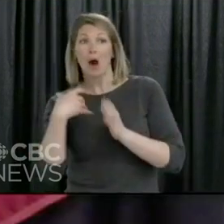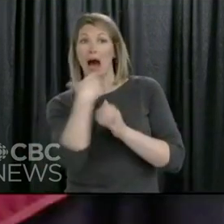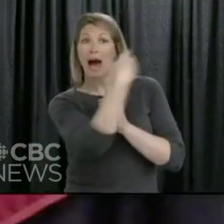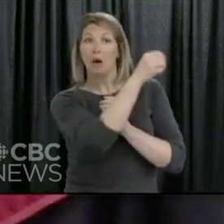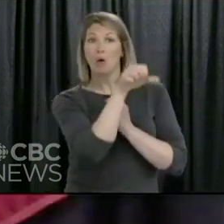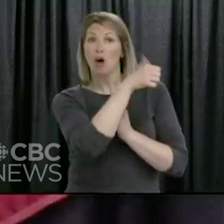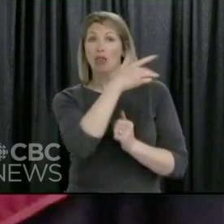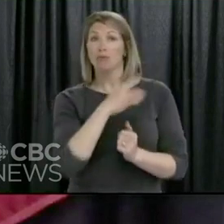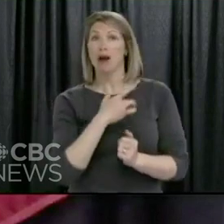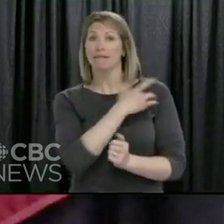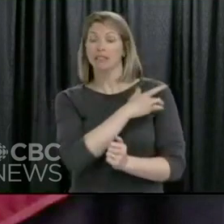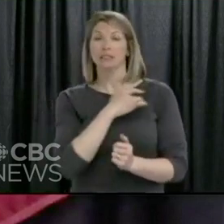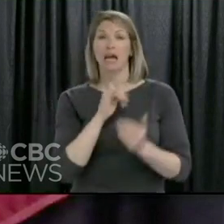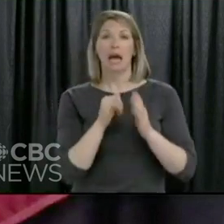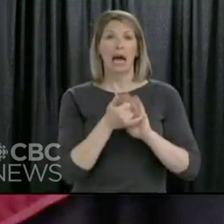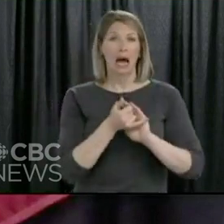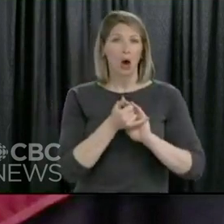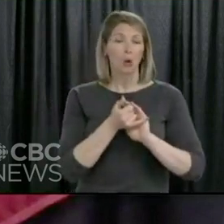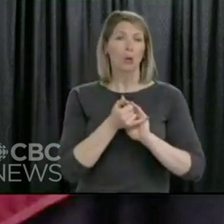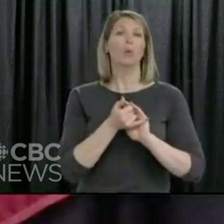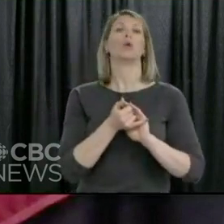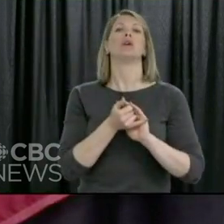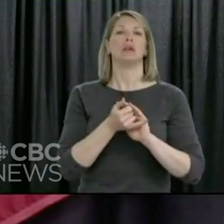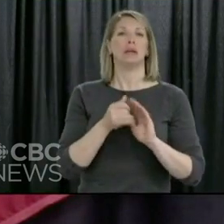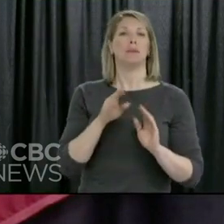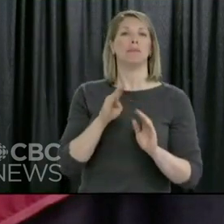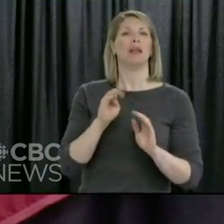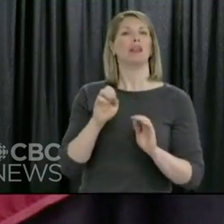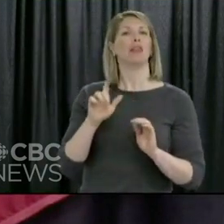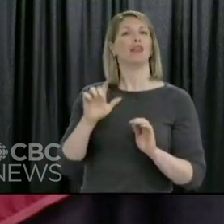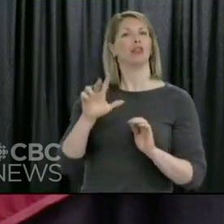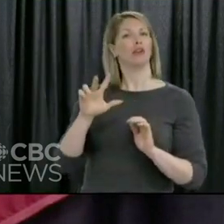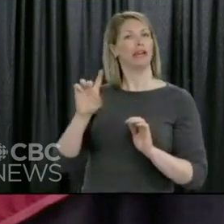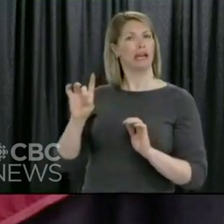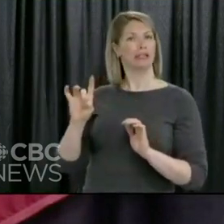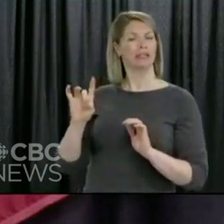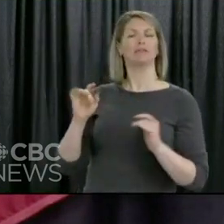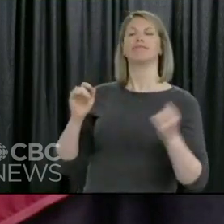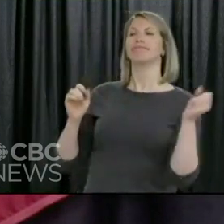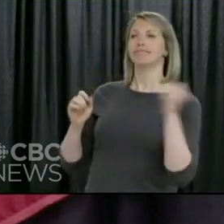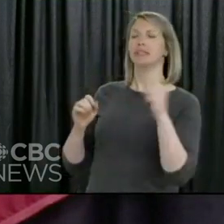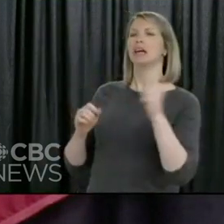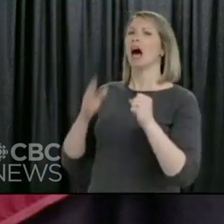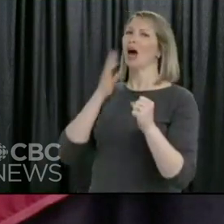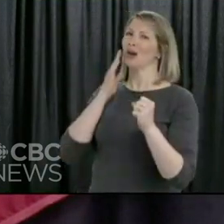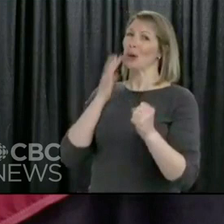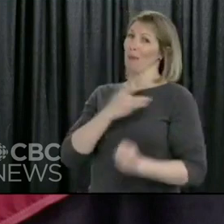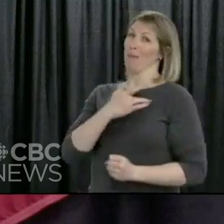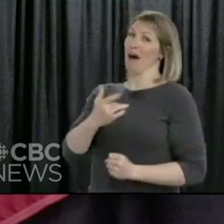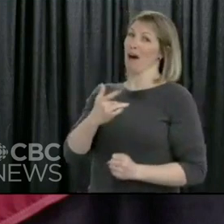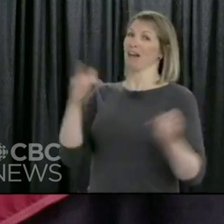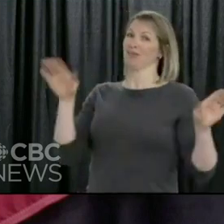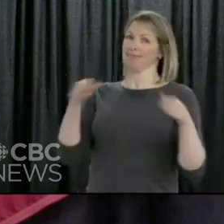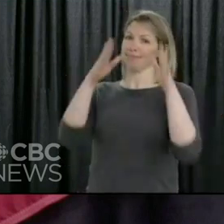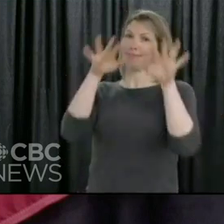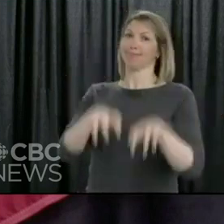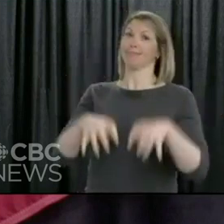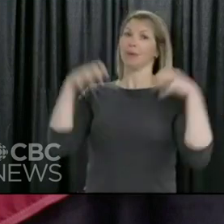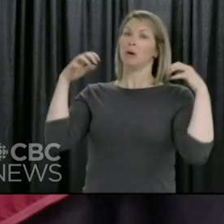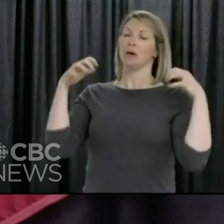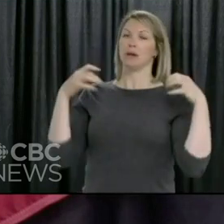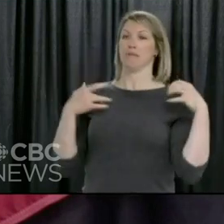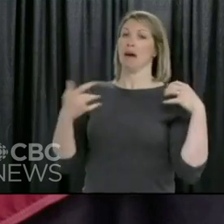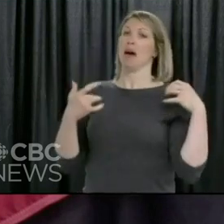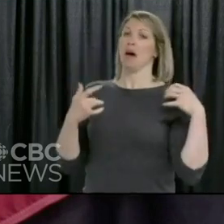the House leader and the other, the opposition leaders, those that will be involved in, you know, typically when the House of Assembly would come back, it would come back in to deal